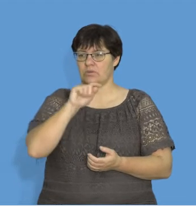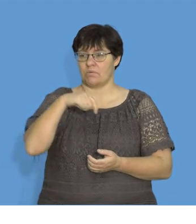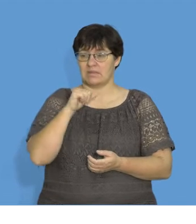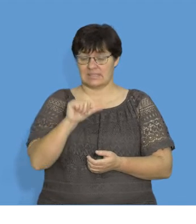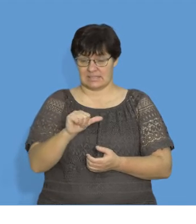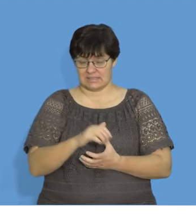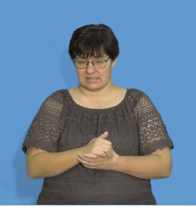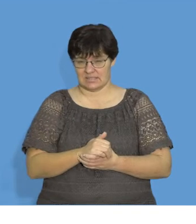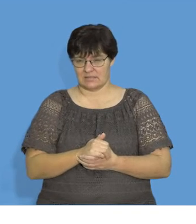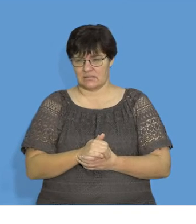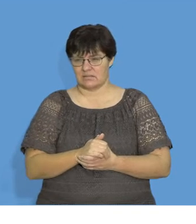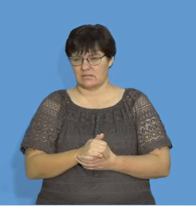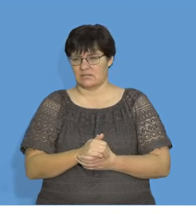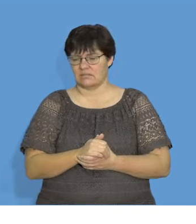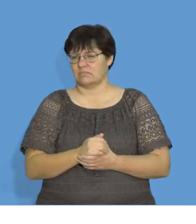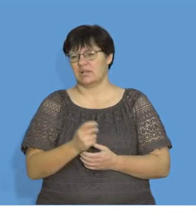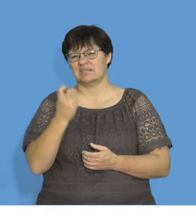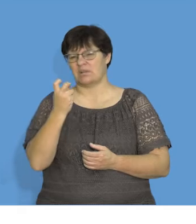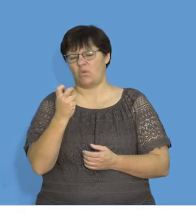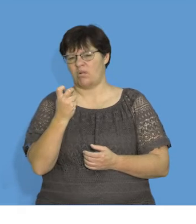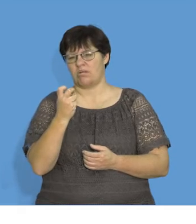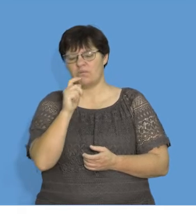3.6. Let's use something other than a tennis ball.